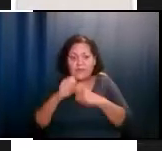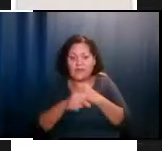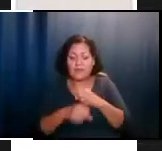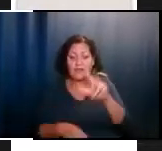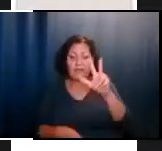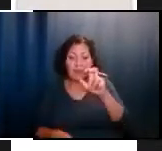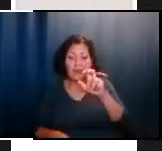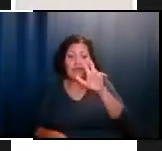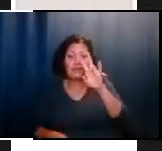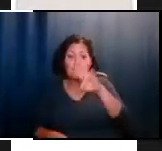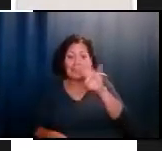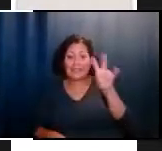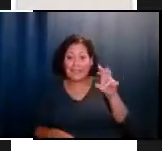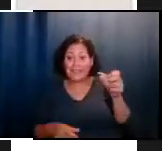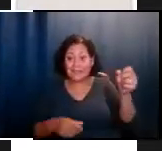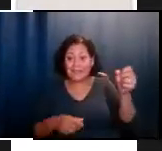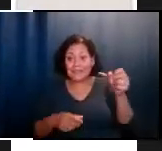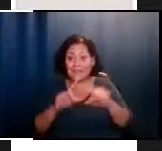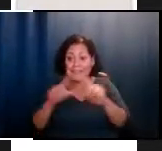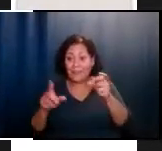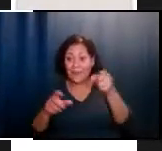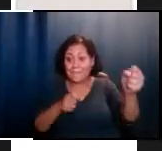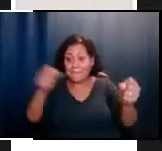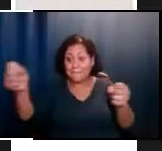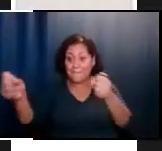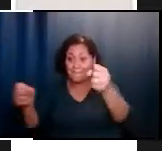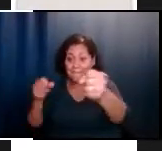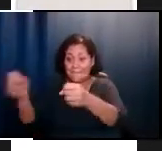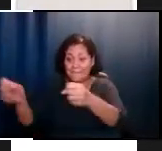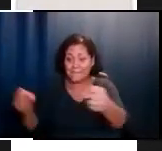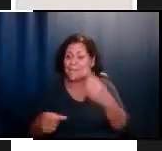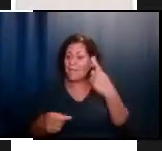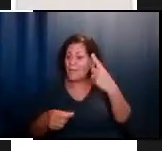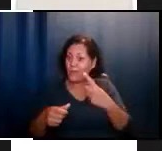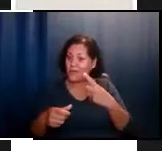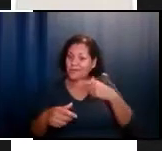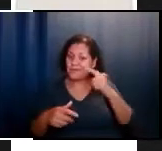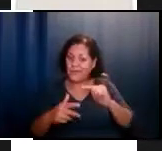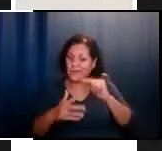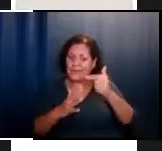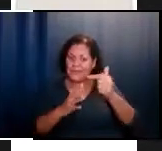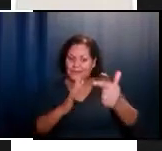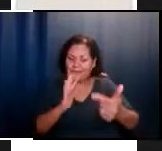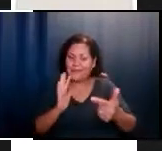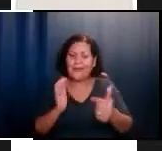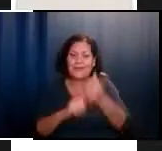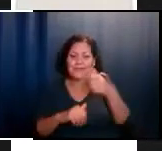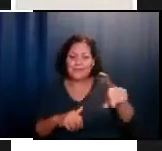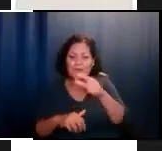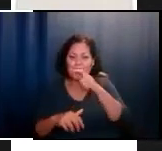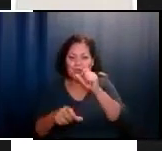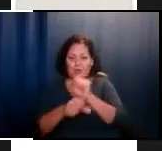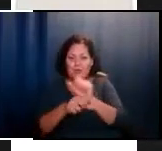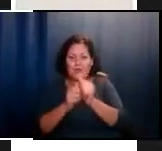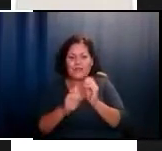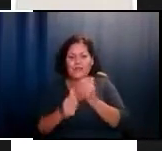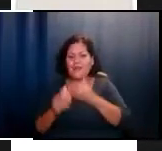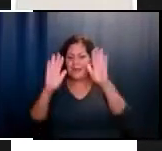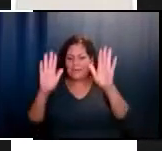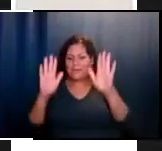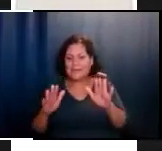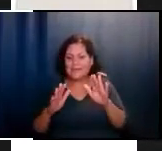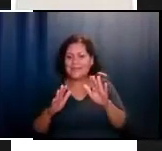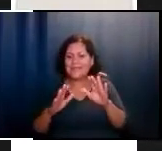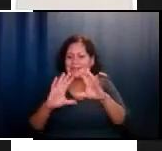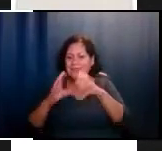377 placements. That's, you know, one at a time, right? And I think most of you who deal with our amazing population know that